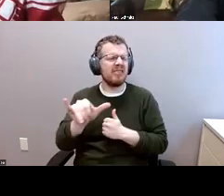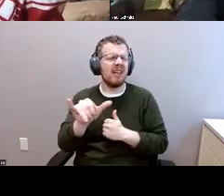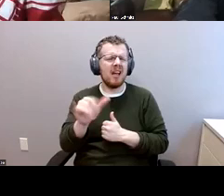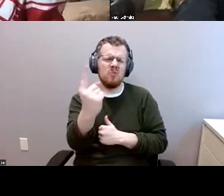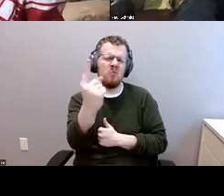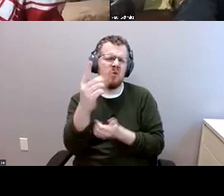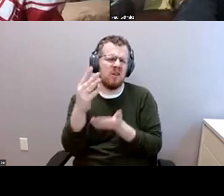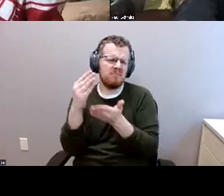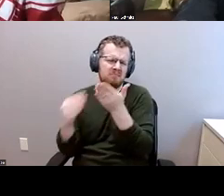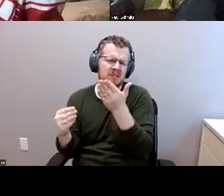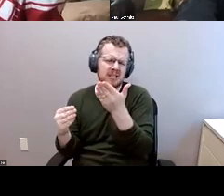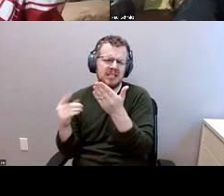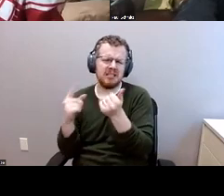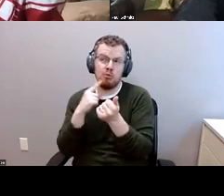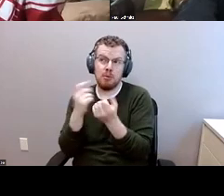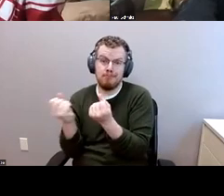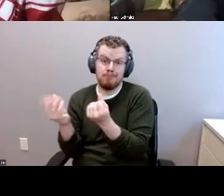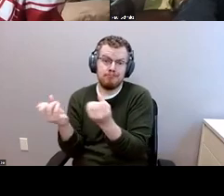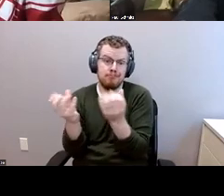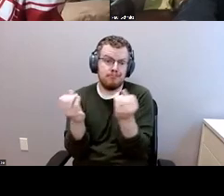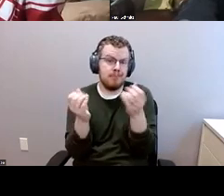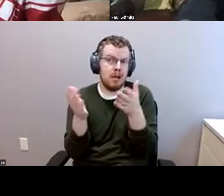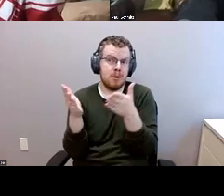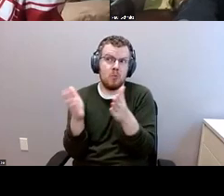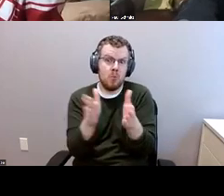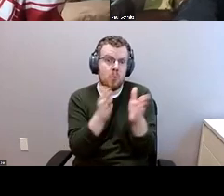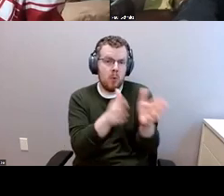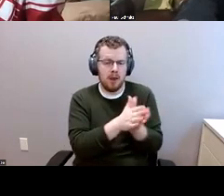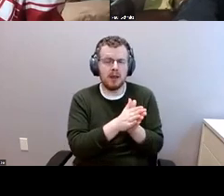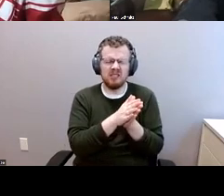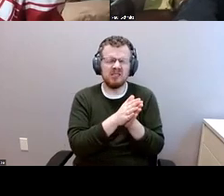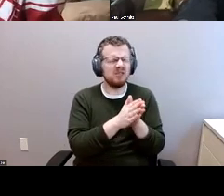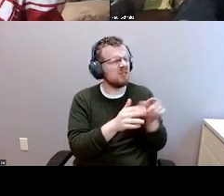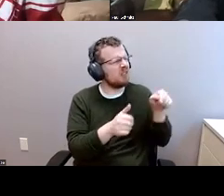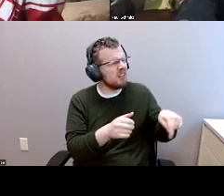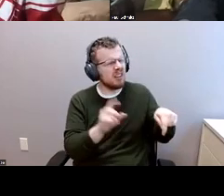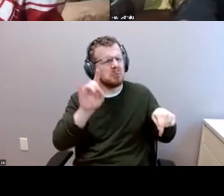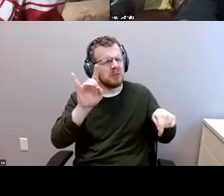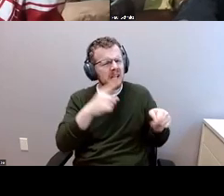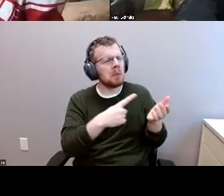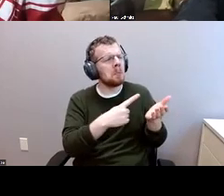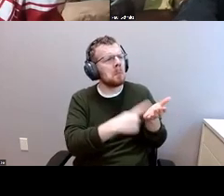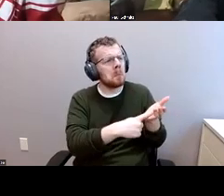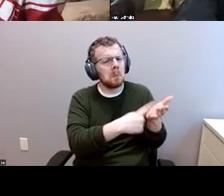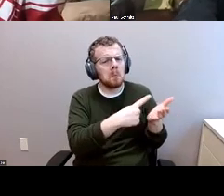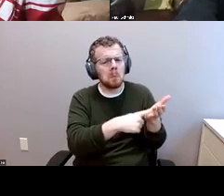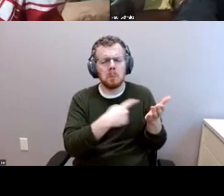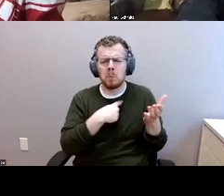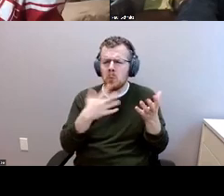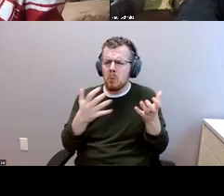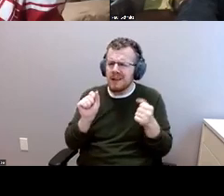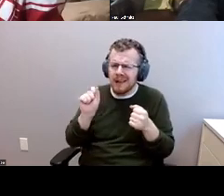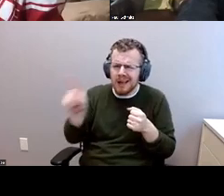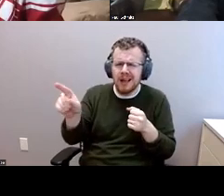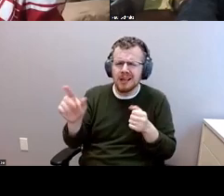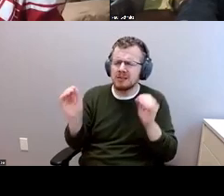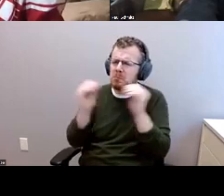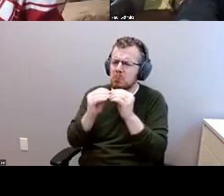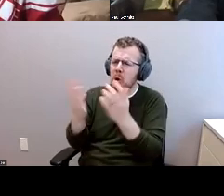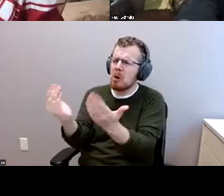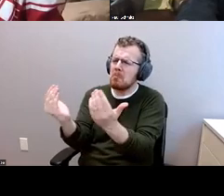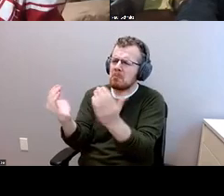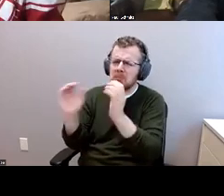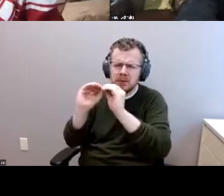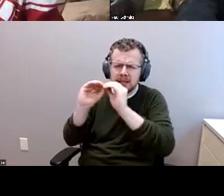broader landscape. And this has come up in bits and pieces, but I just wanted to ask a little bit more clearly what you